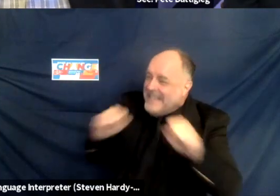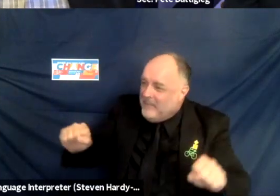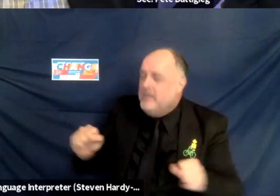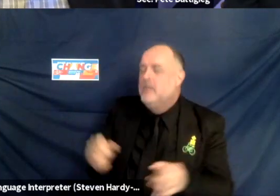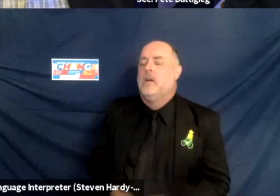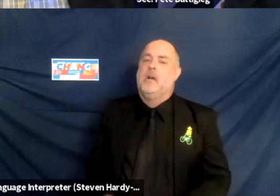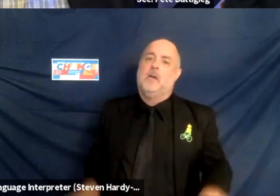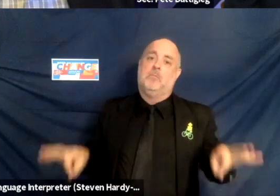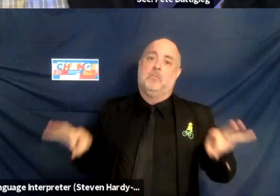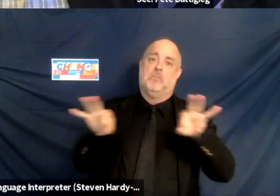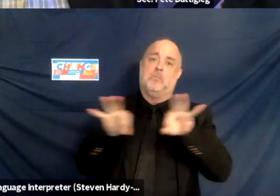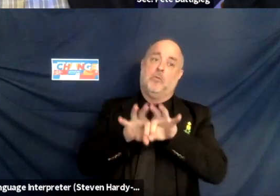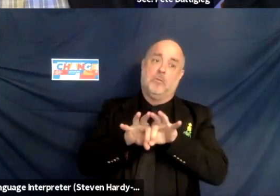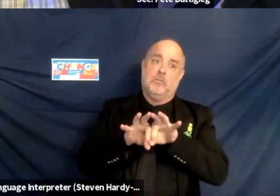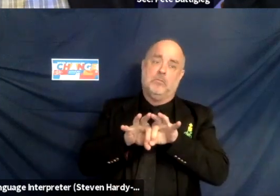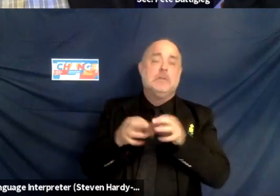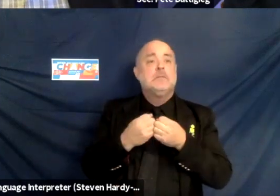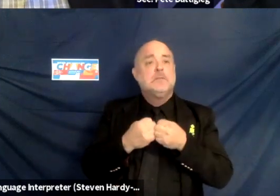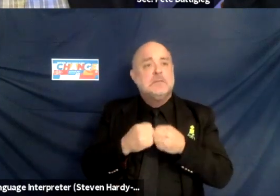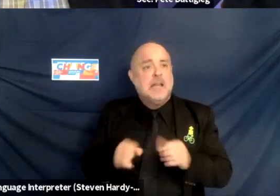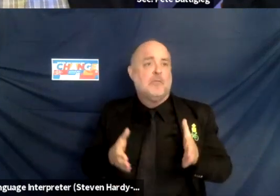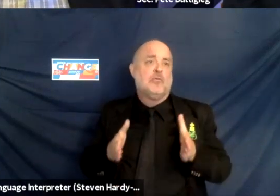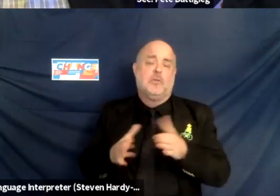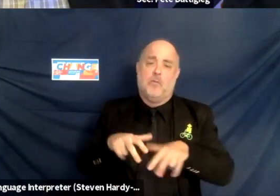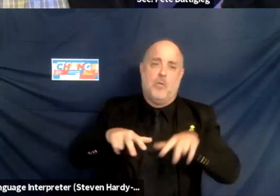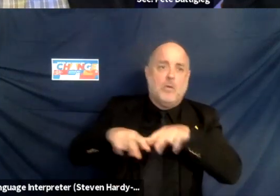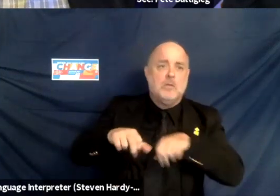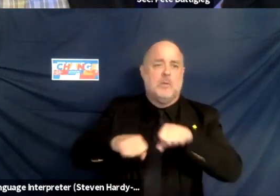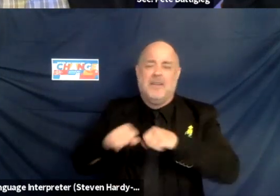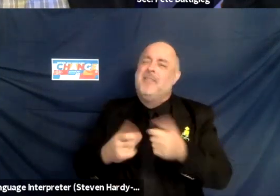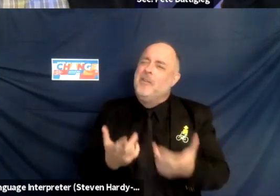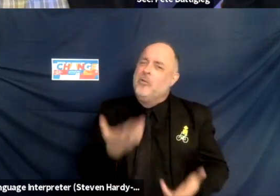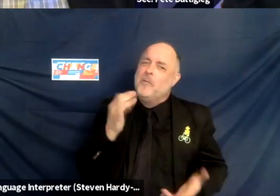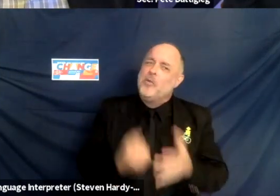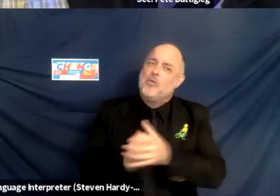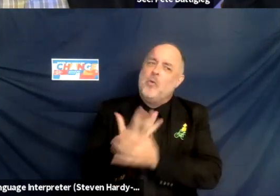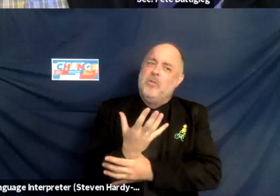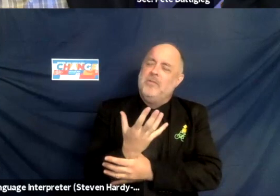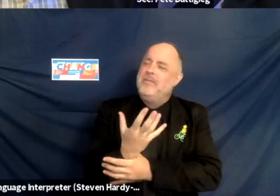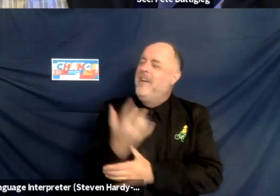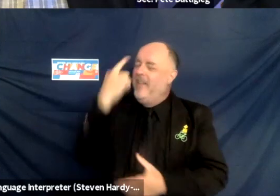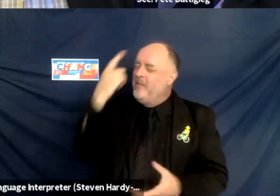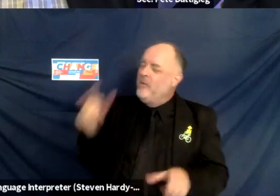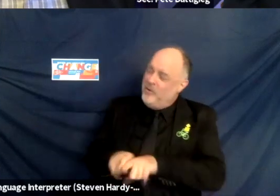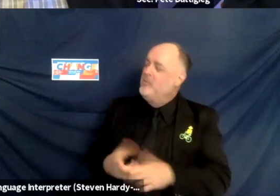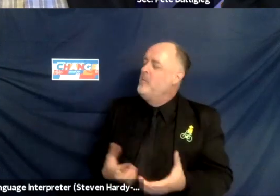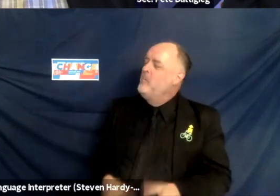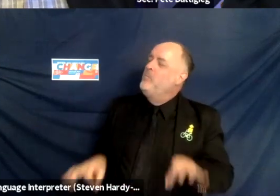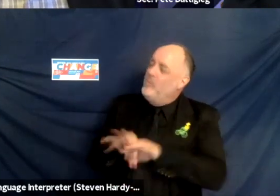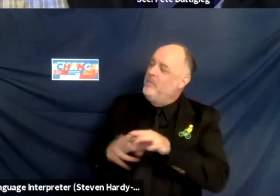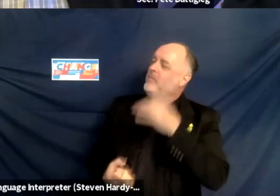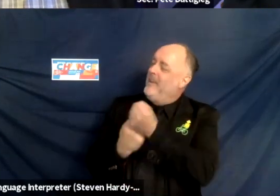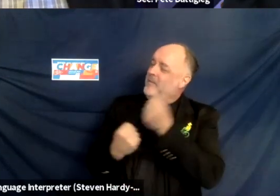safer streets for biking and walking are good for the growth of the community. I also think it's really important as advocates to try to understand the mayor's